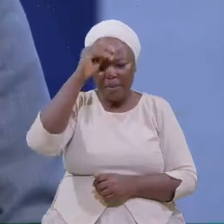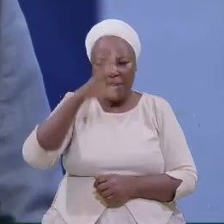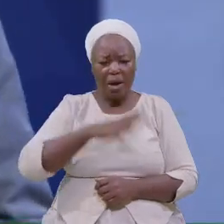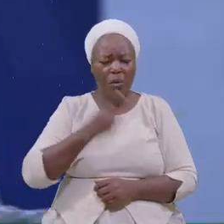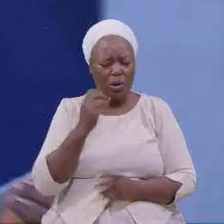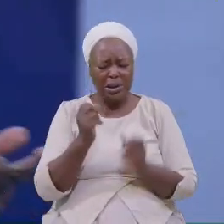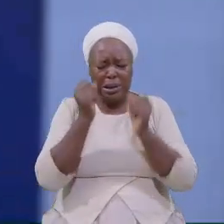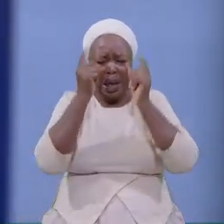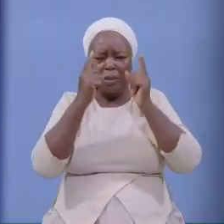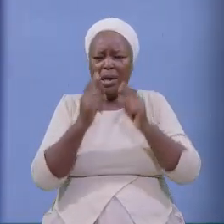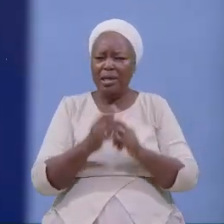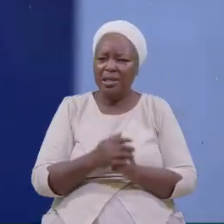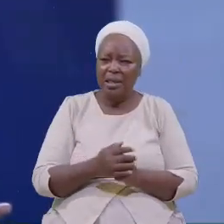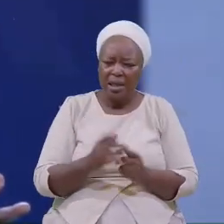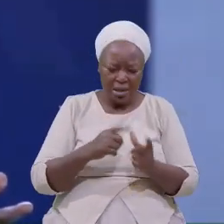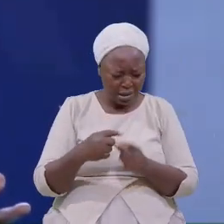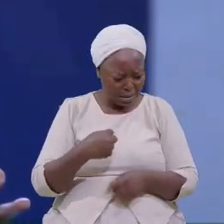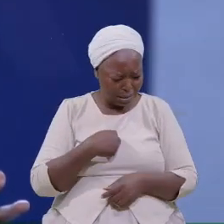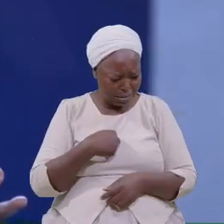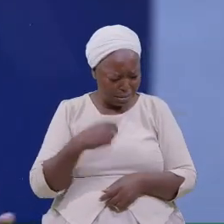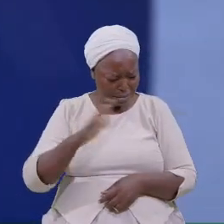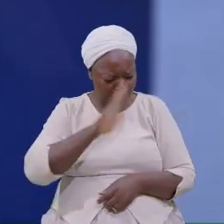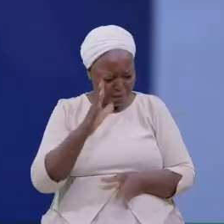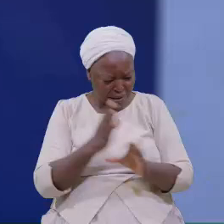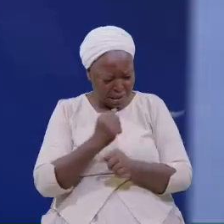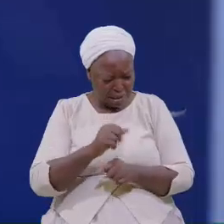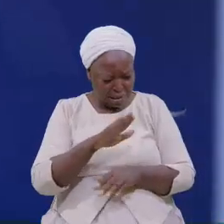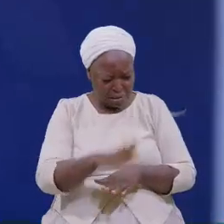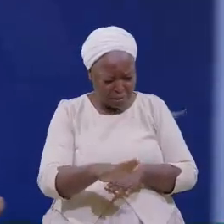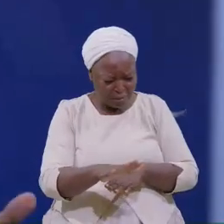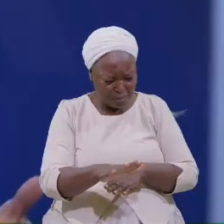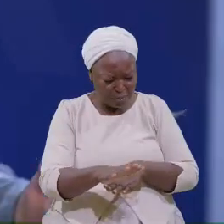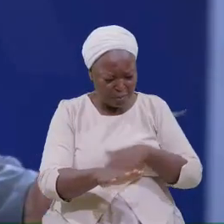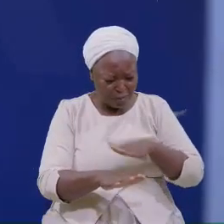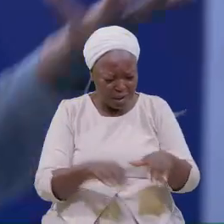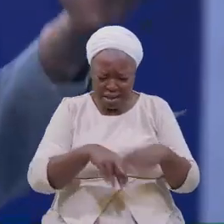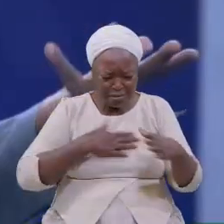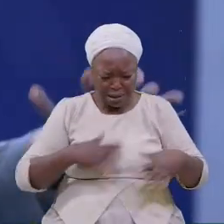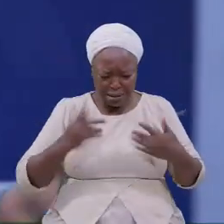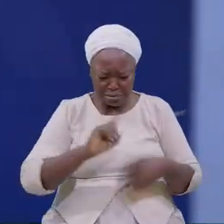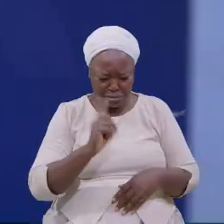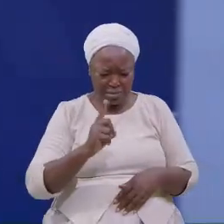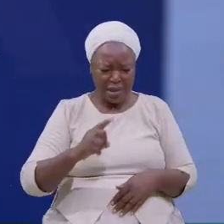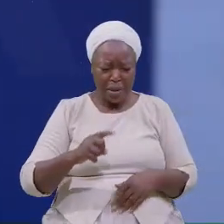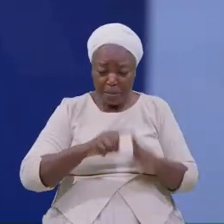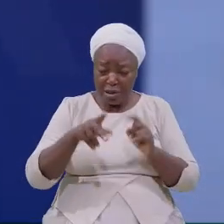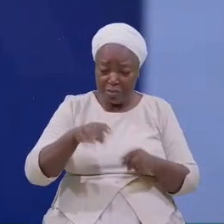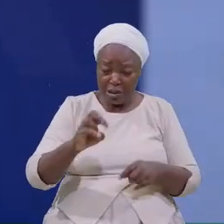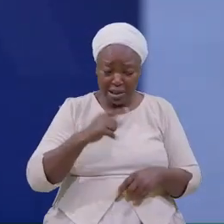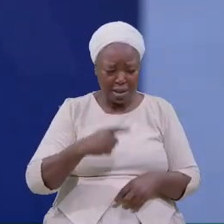surprised. I have never taken a step in my life. And Peter is saying, rise up and